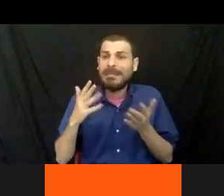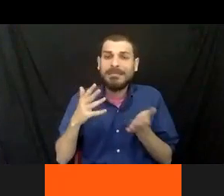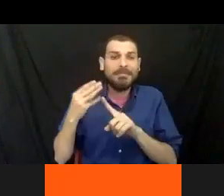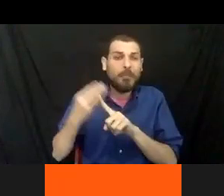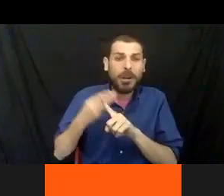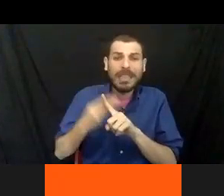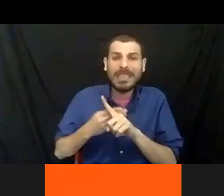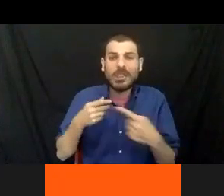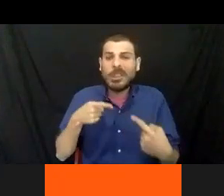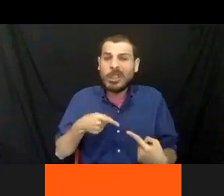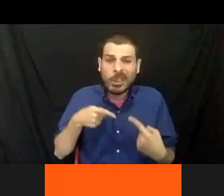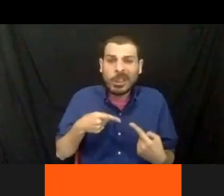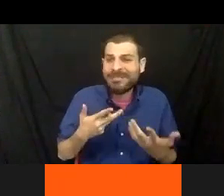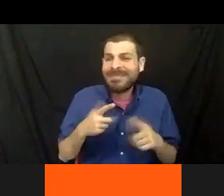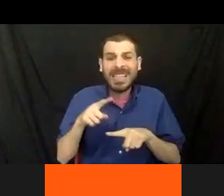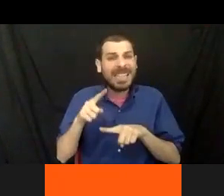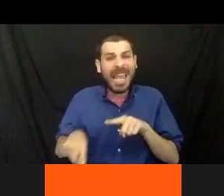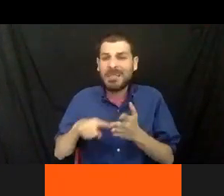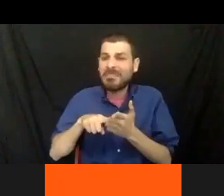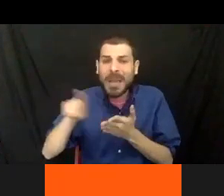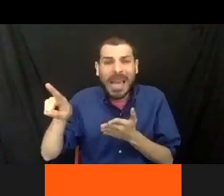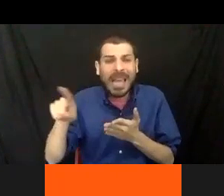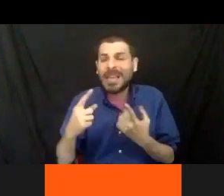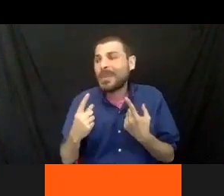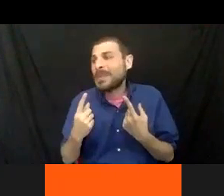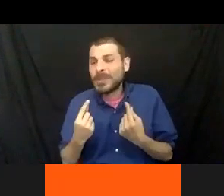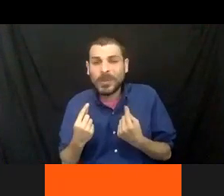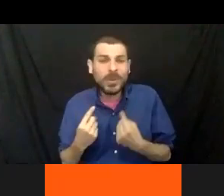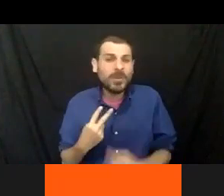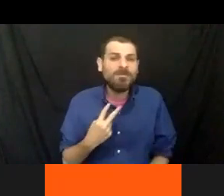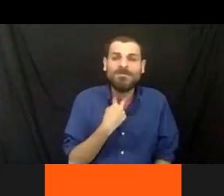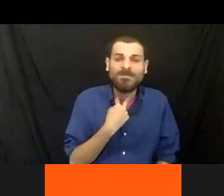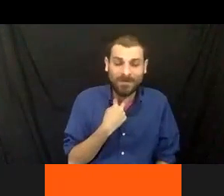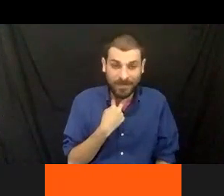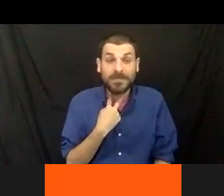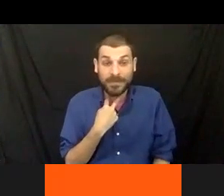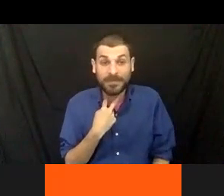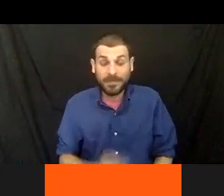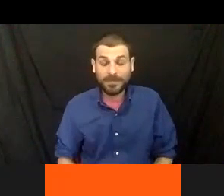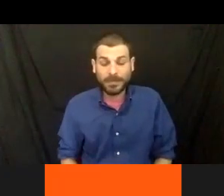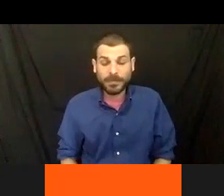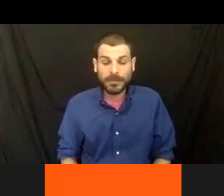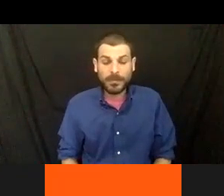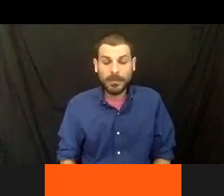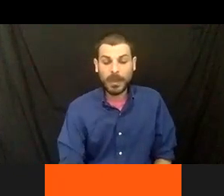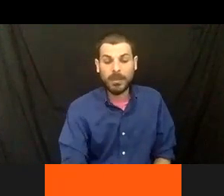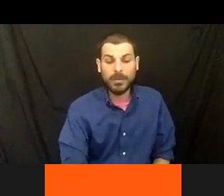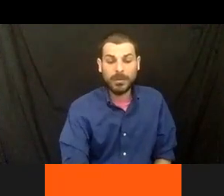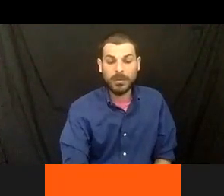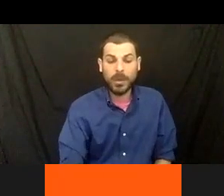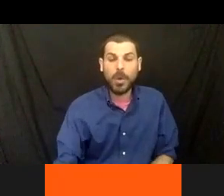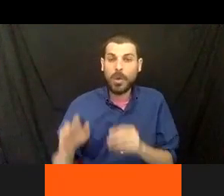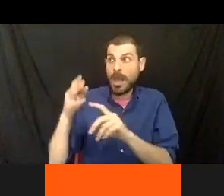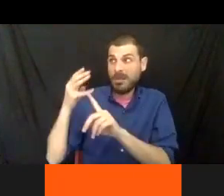or you can't make your mortgage payments for whatever reason. And it's how do you request a forbearance?